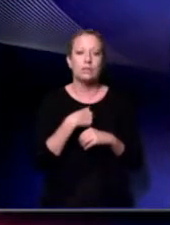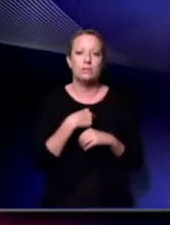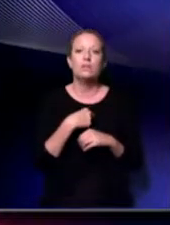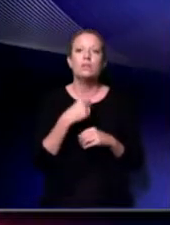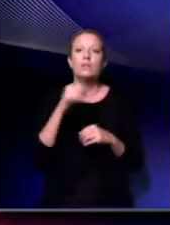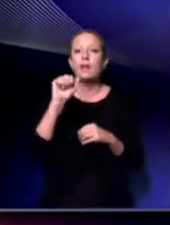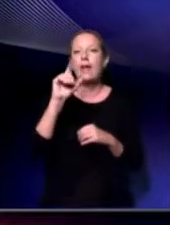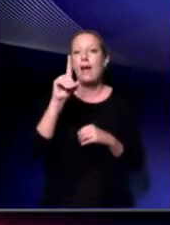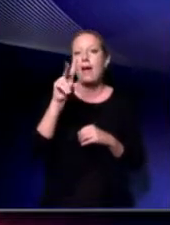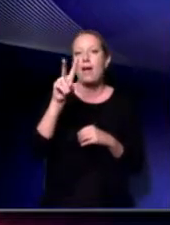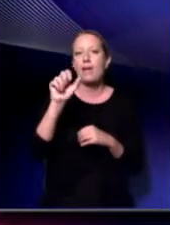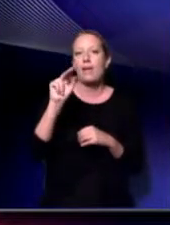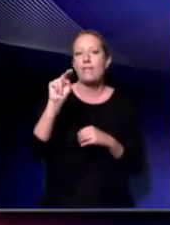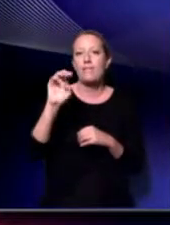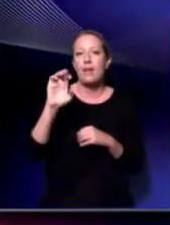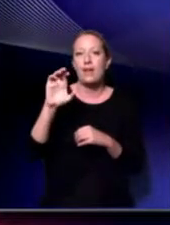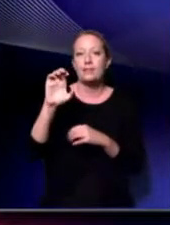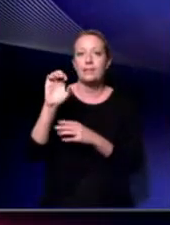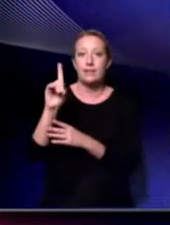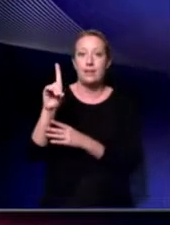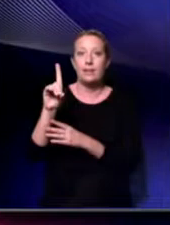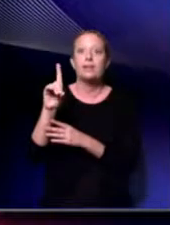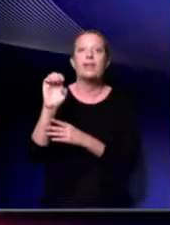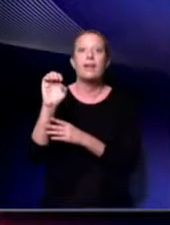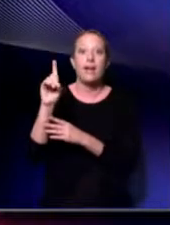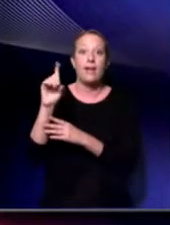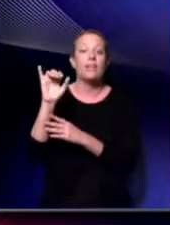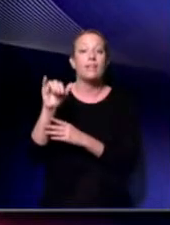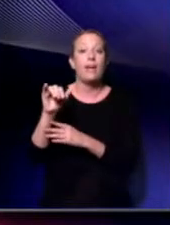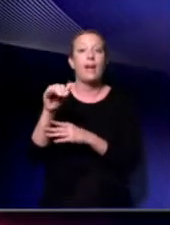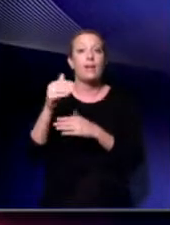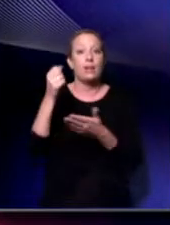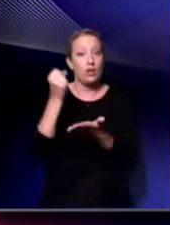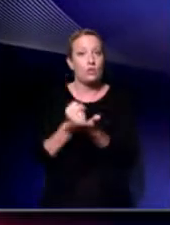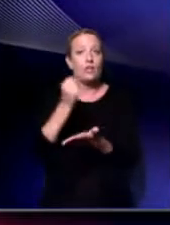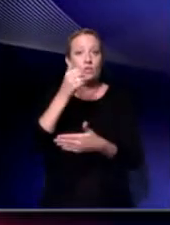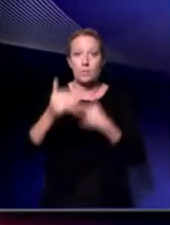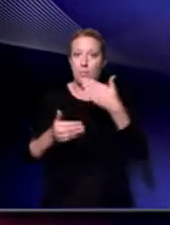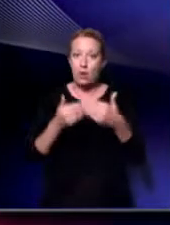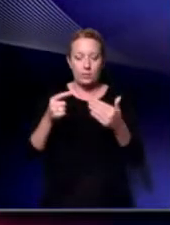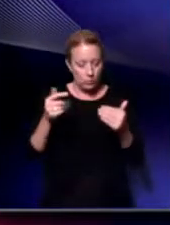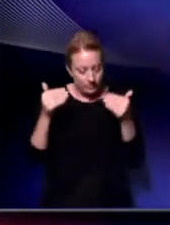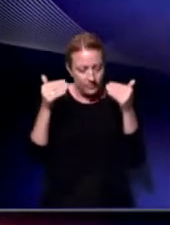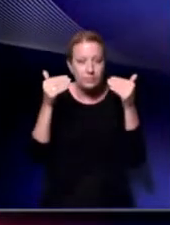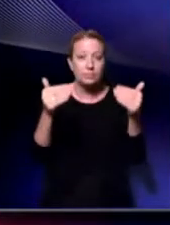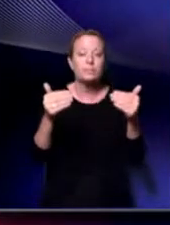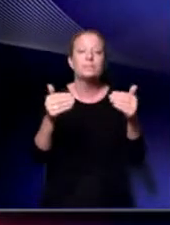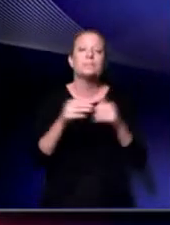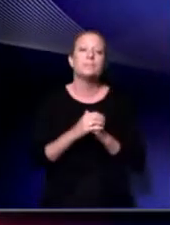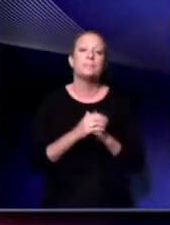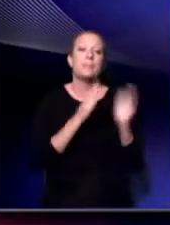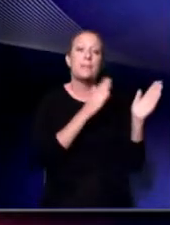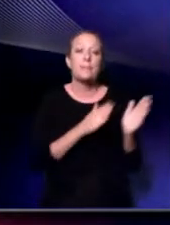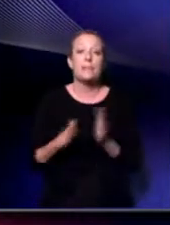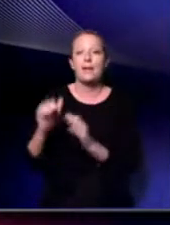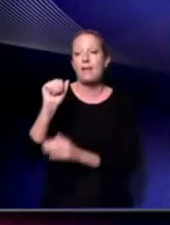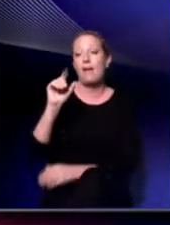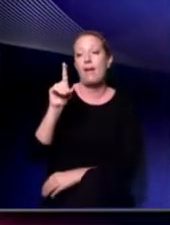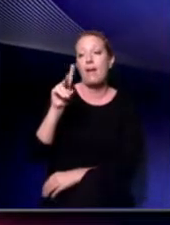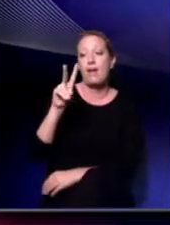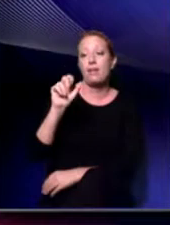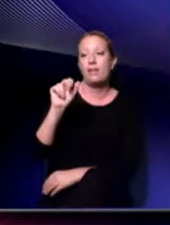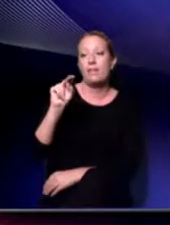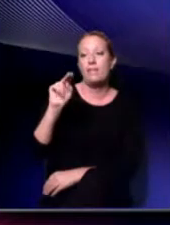advanced ed accreditation process. We plan to have the advanced ed